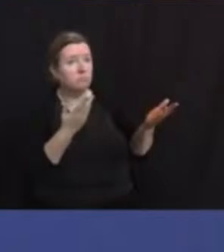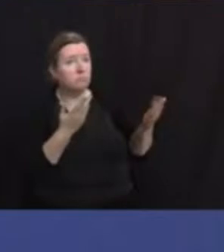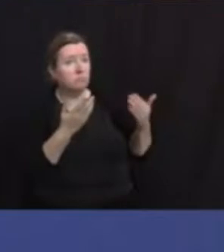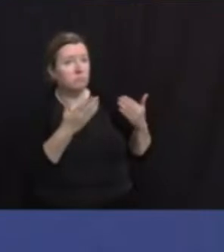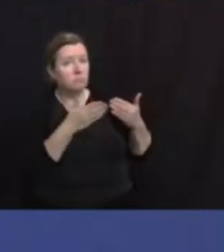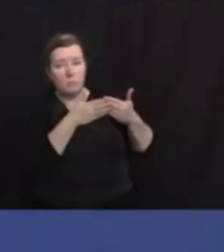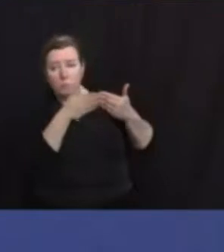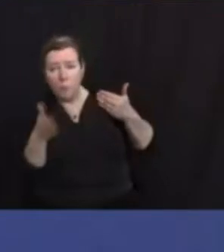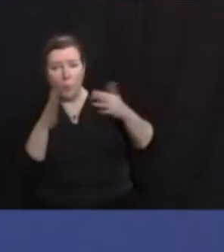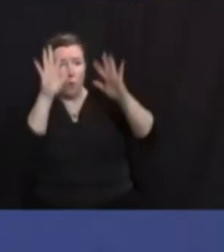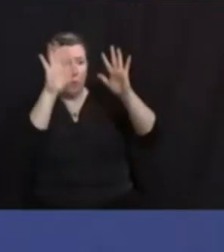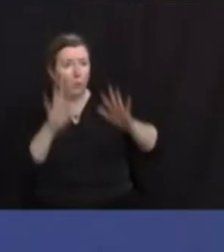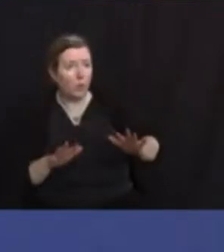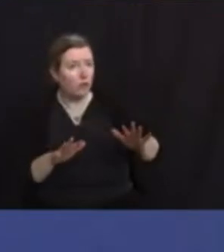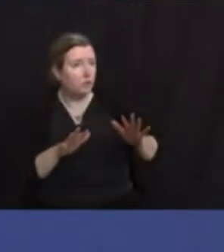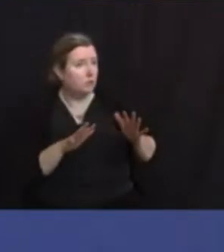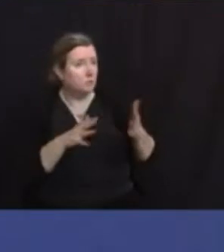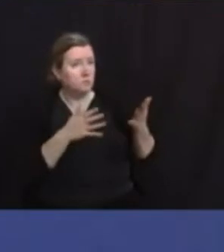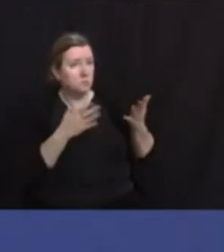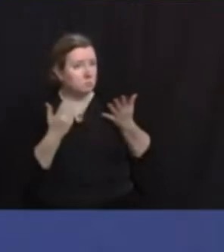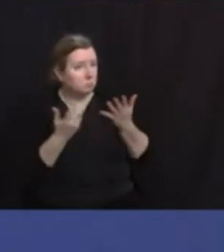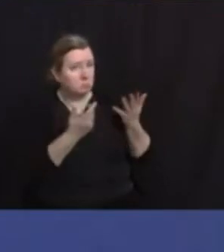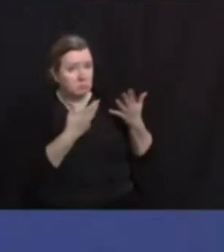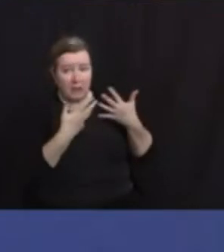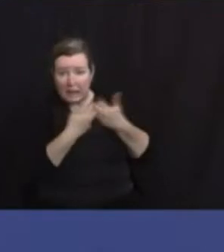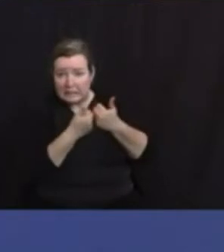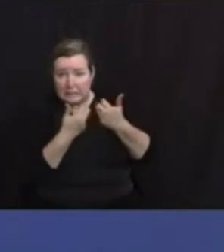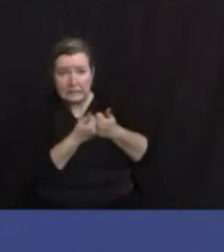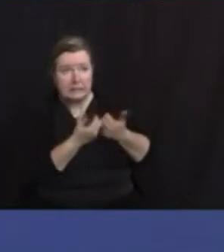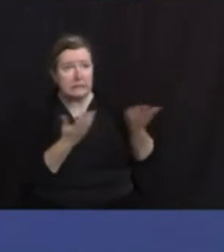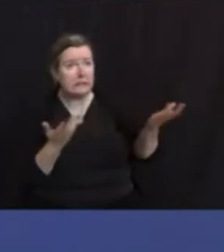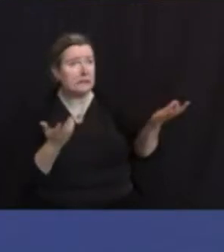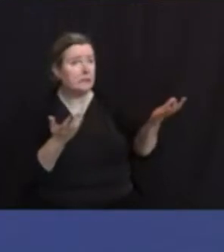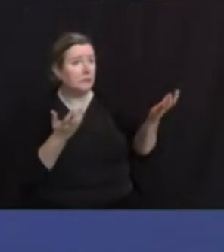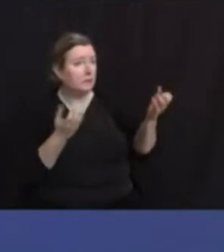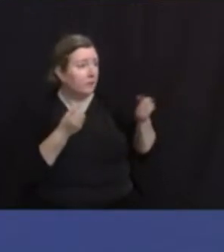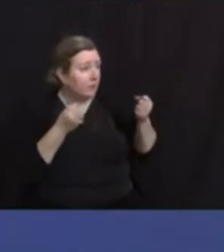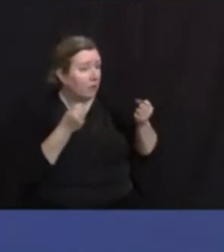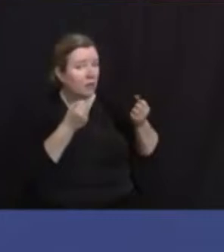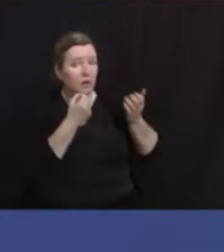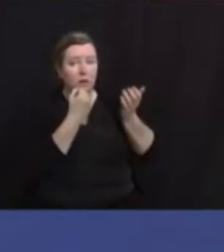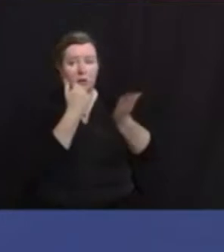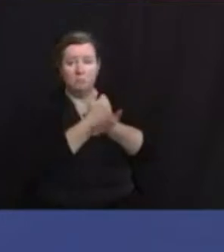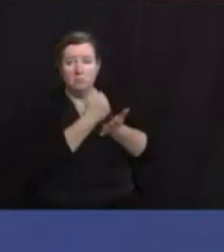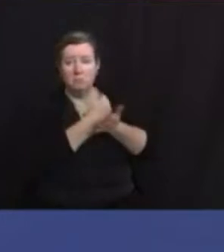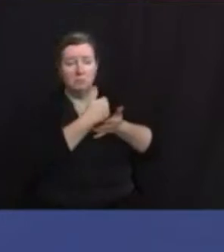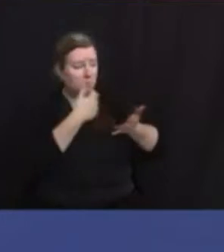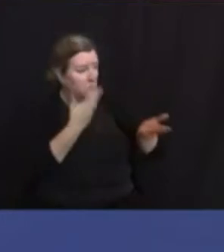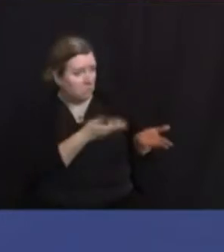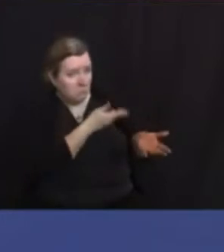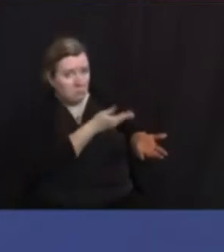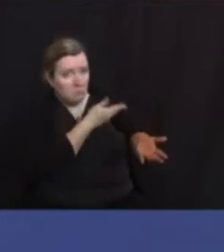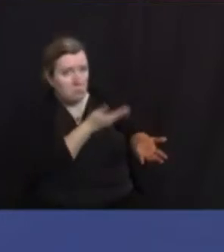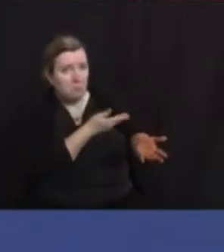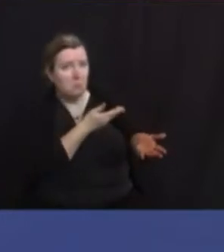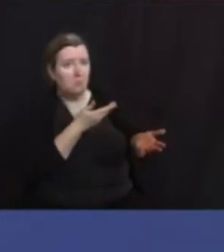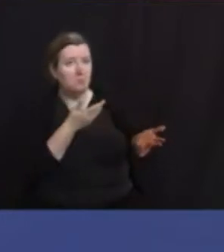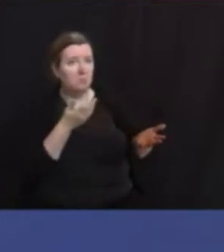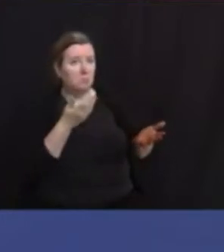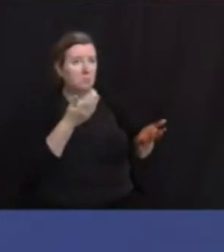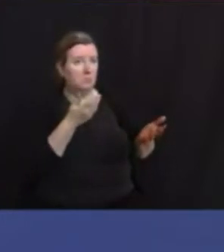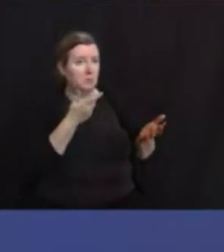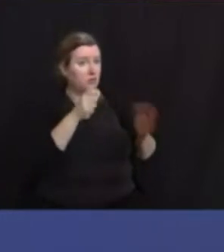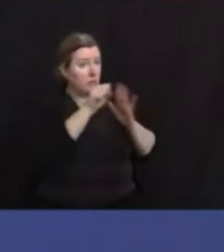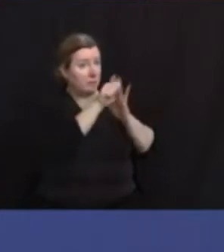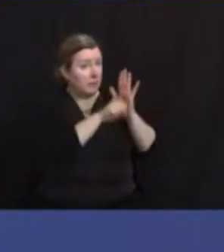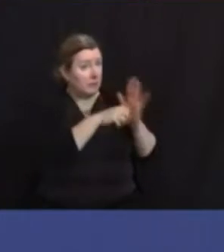storm, would love to get the final if you've got it, accidents and motorist aid calls. And remember, that's just state police. You've got on top of that local,